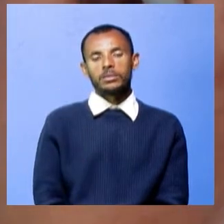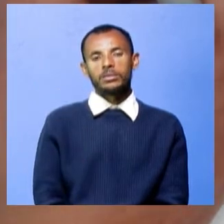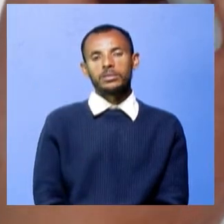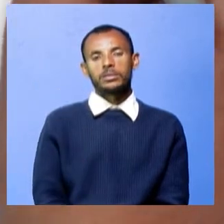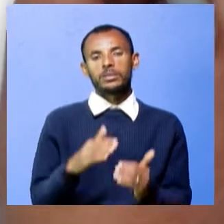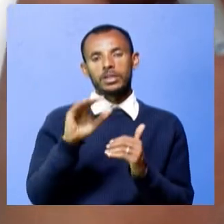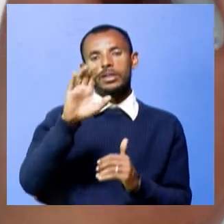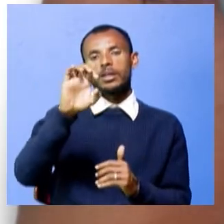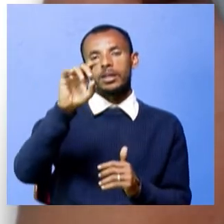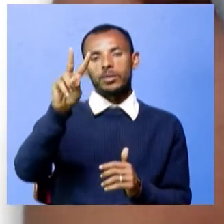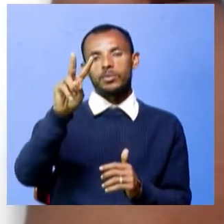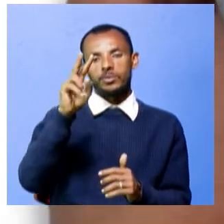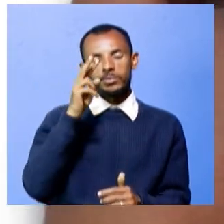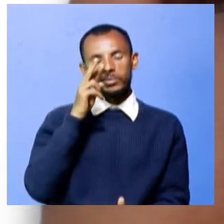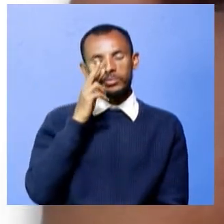than E2.